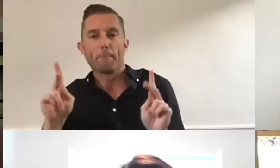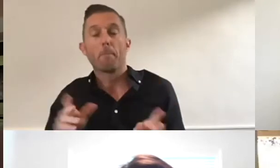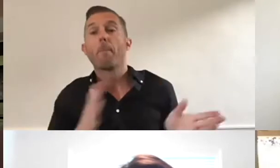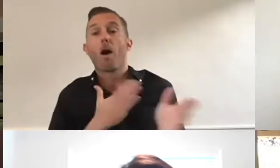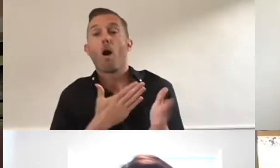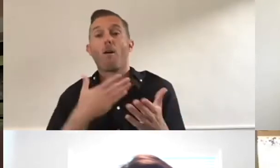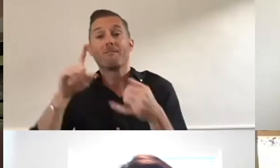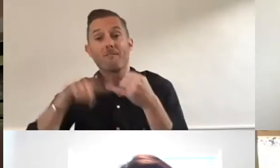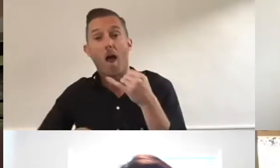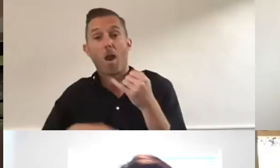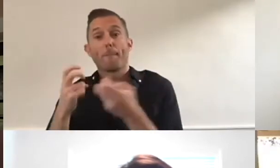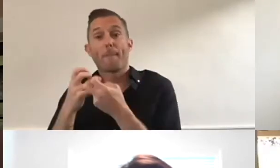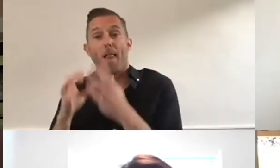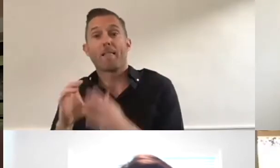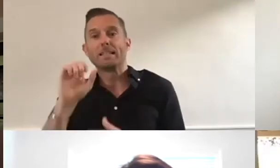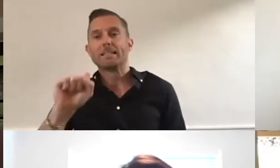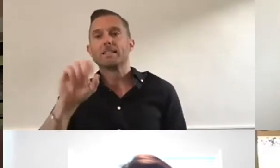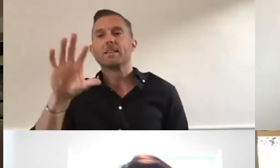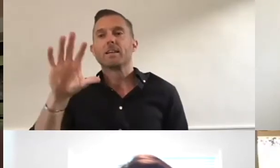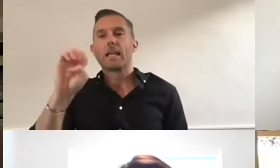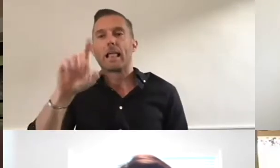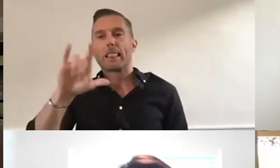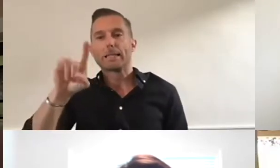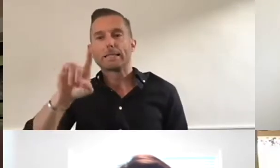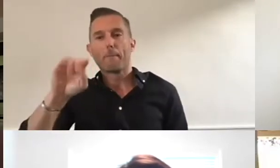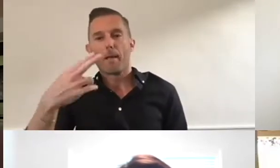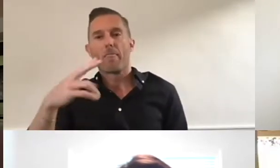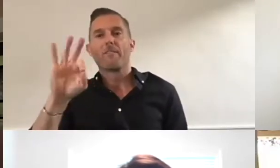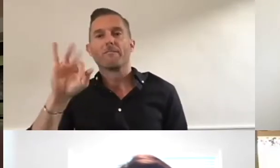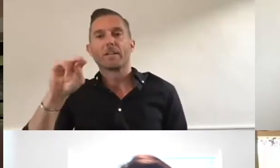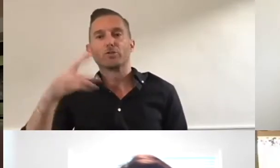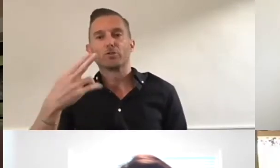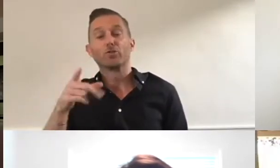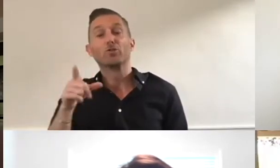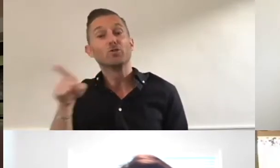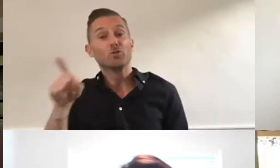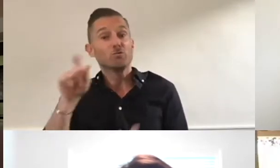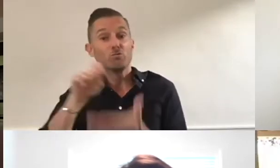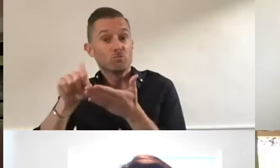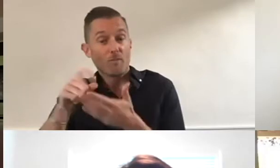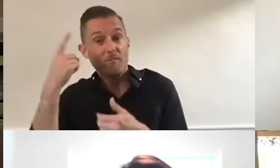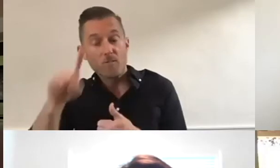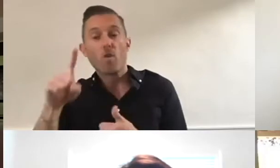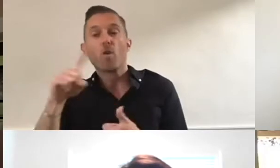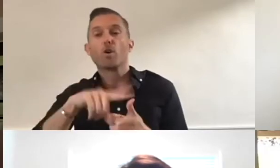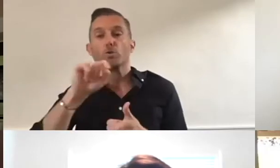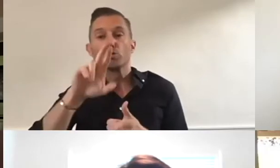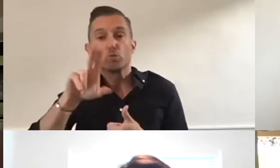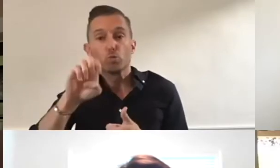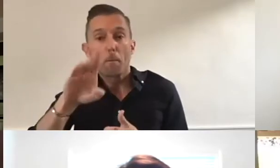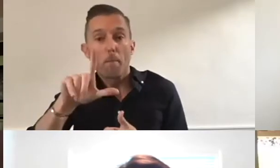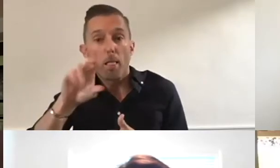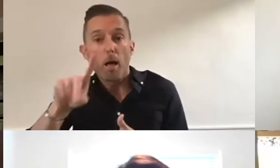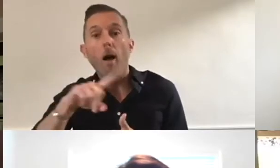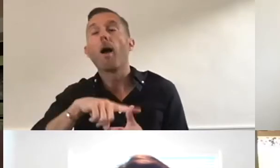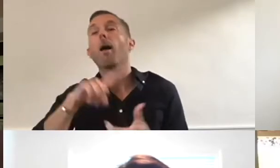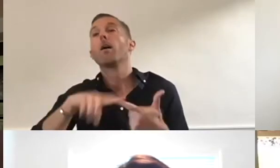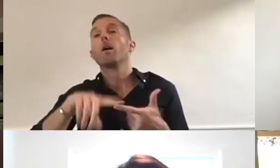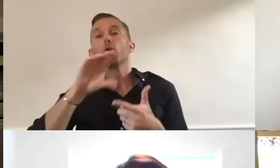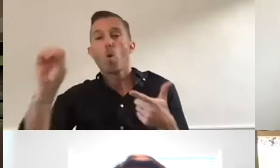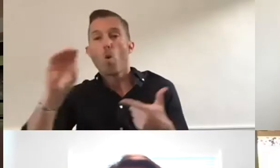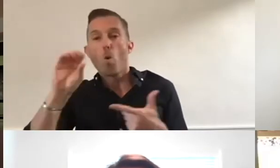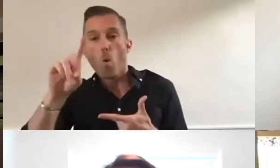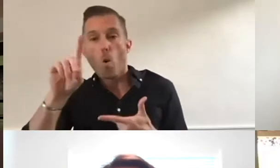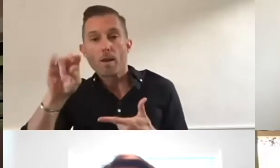Finch. She is a writer whose credits include True Blood, Vampire Diaries, and No Ordinary Family. She is a